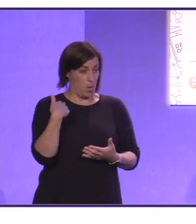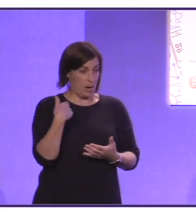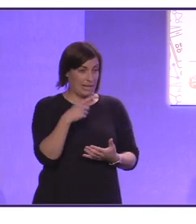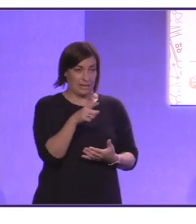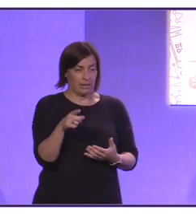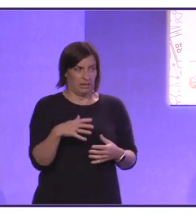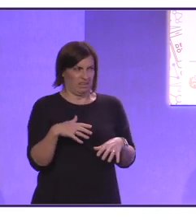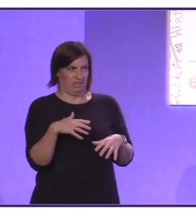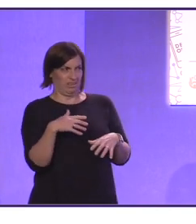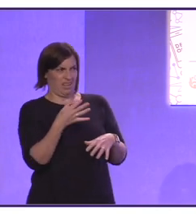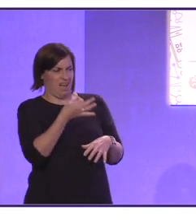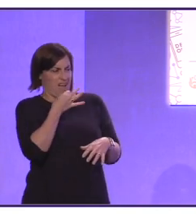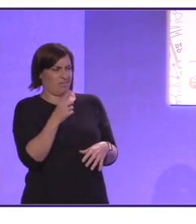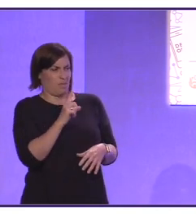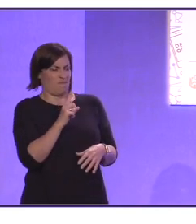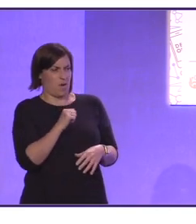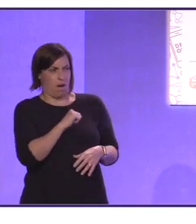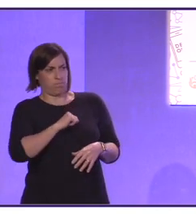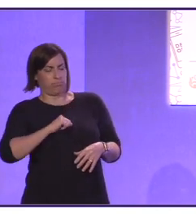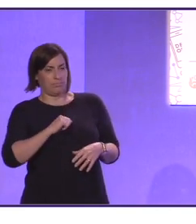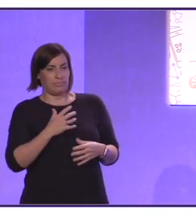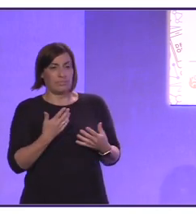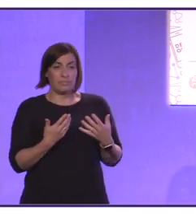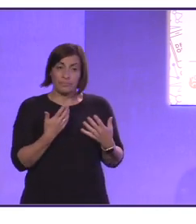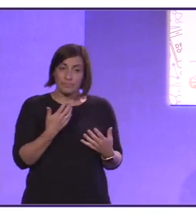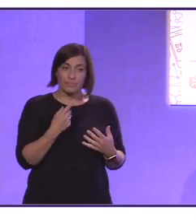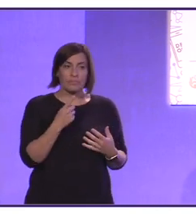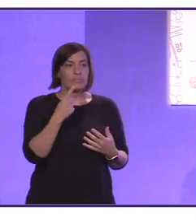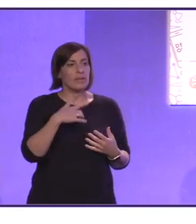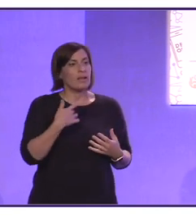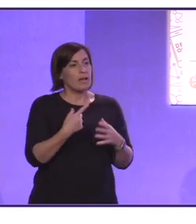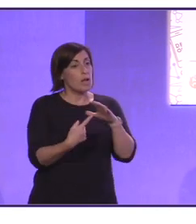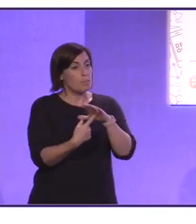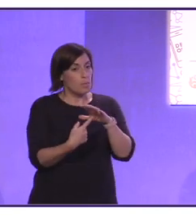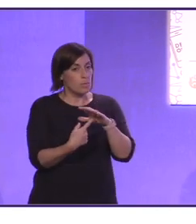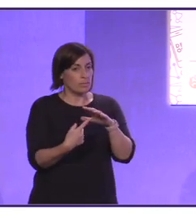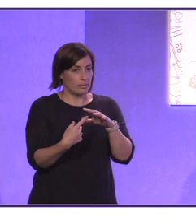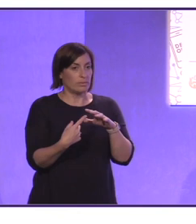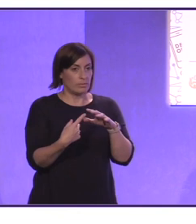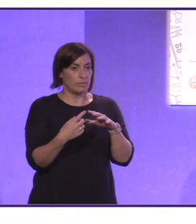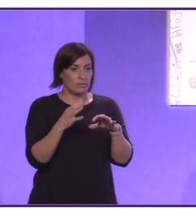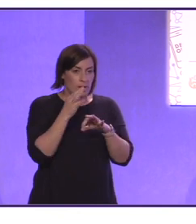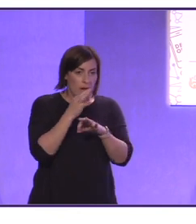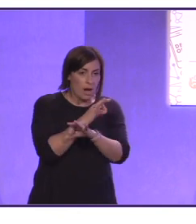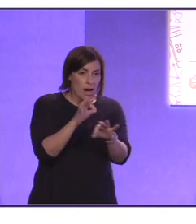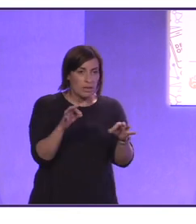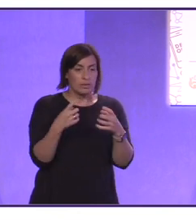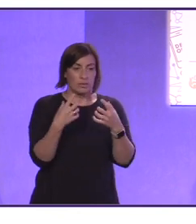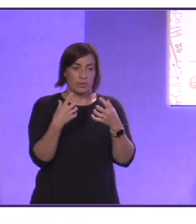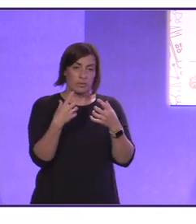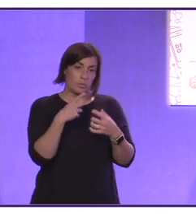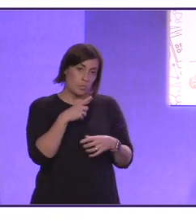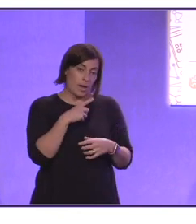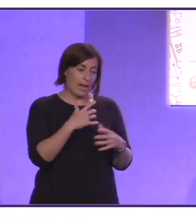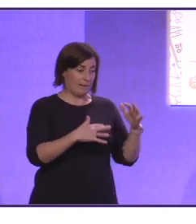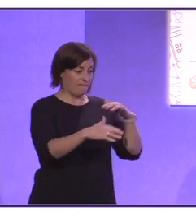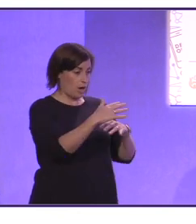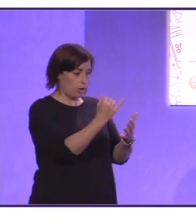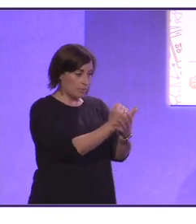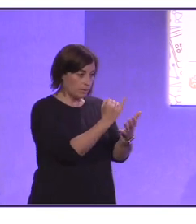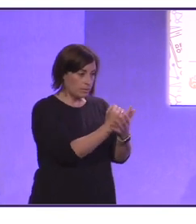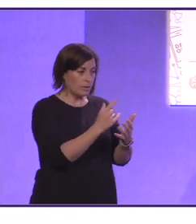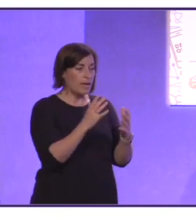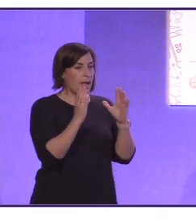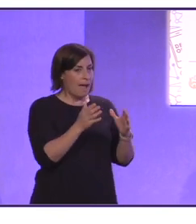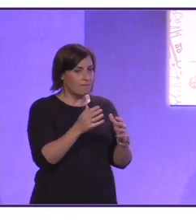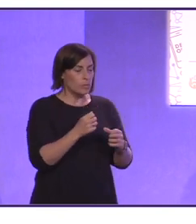world. But I feel it's important because often the way to battle these environments is exactly that.